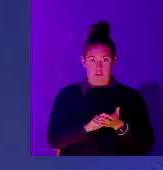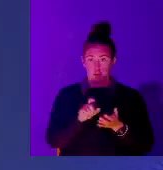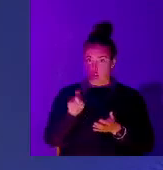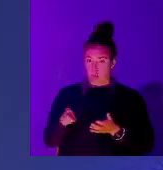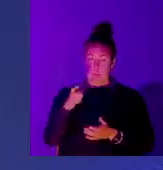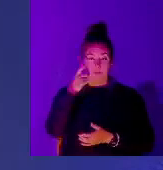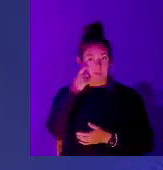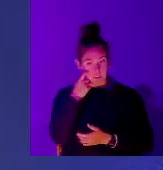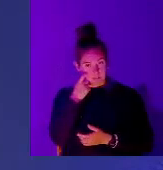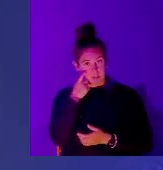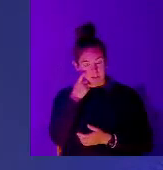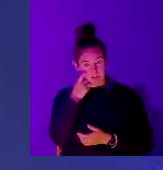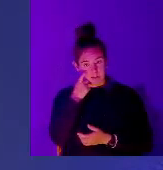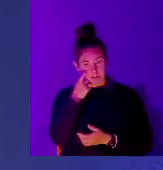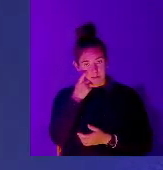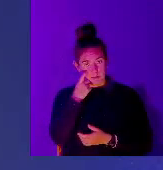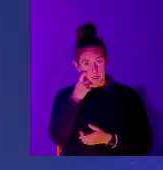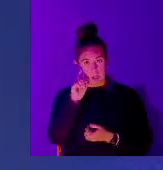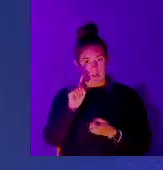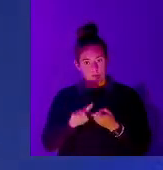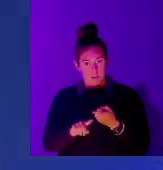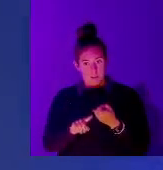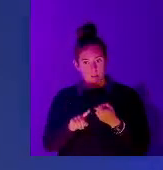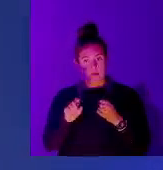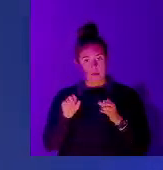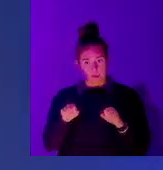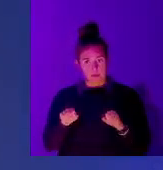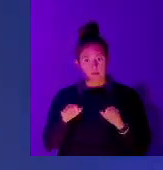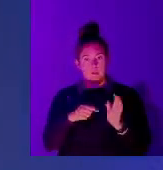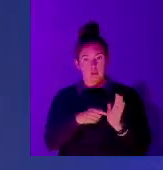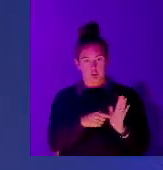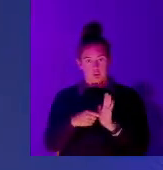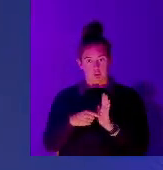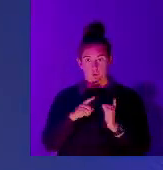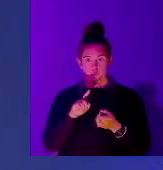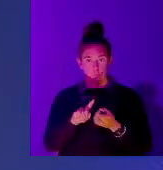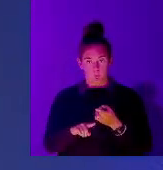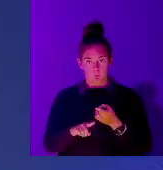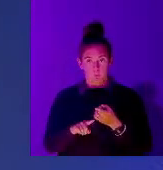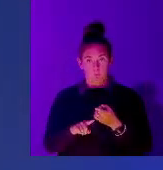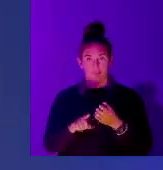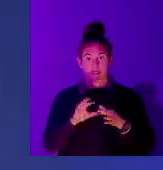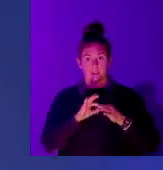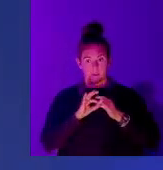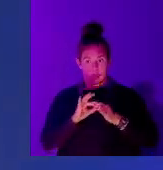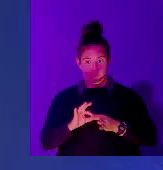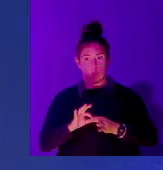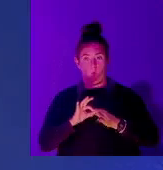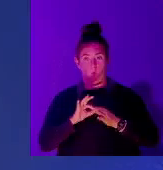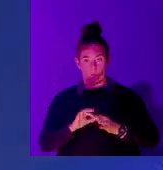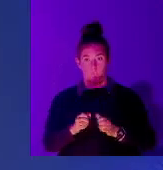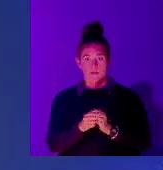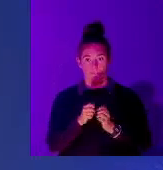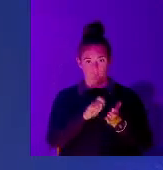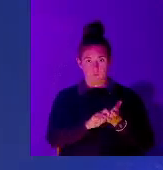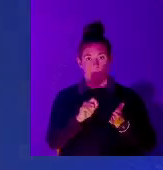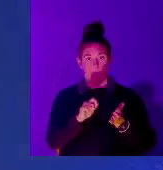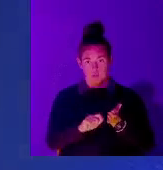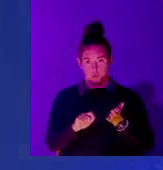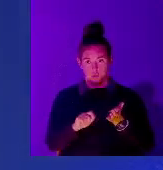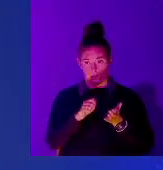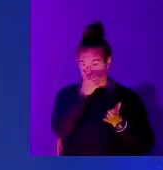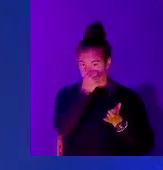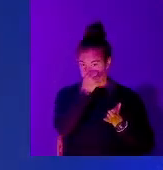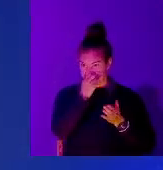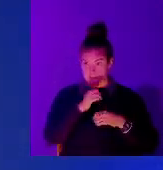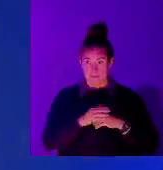until it can be shown to be in accord with the Scriptures. And even if they can be